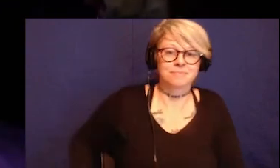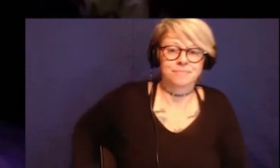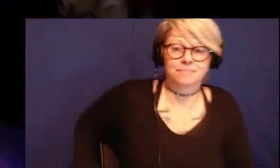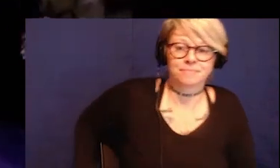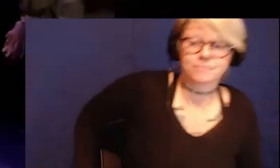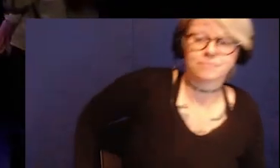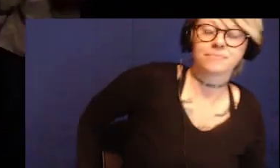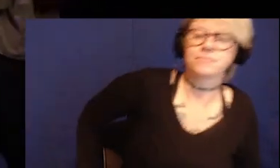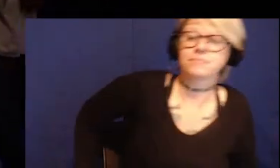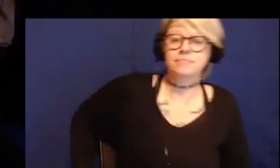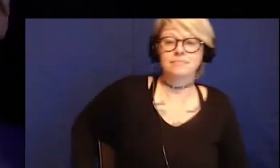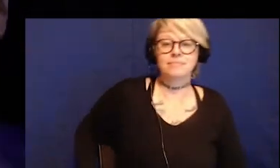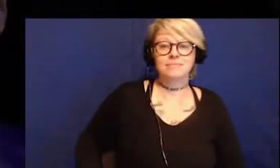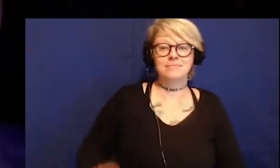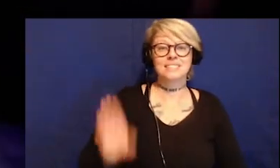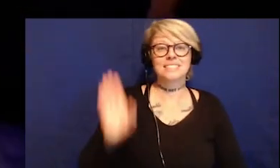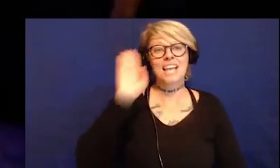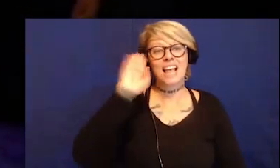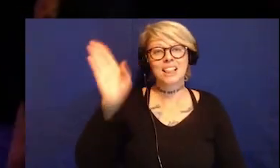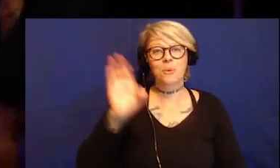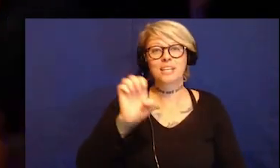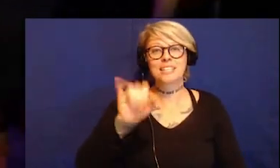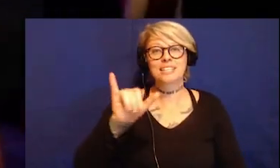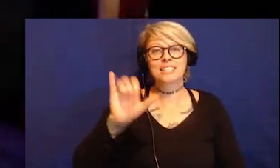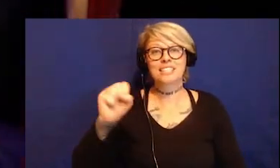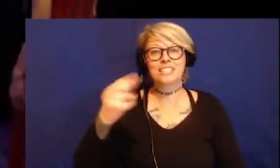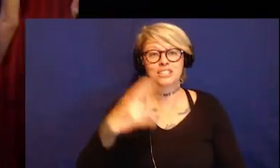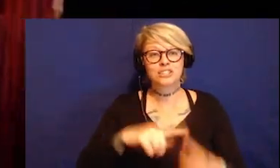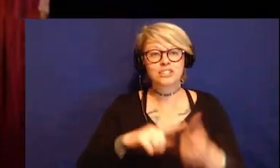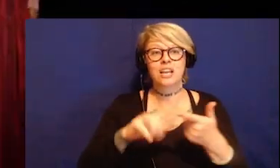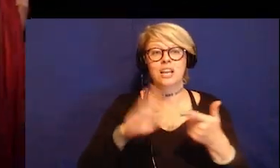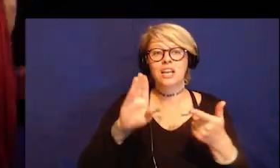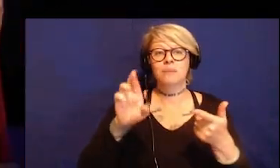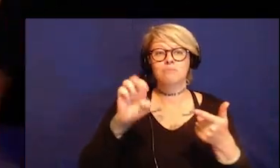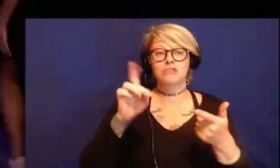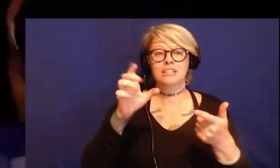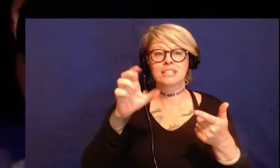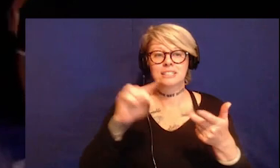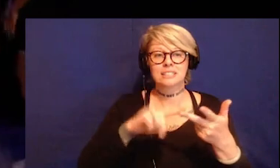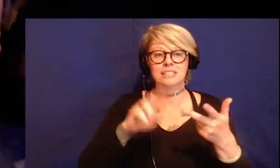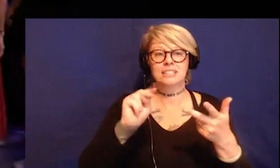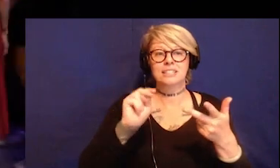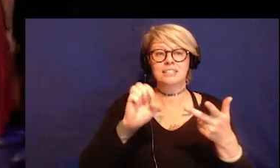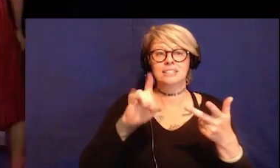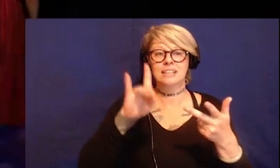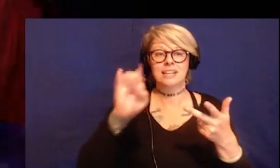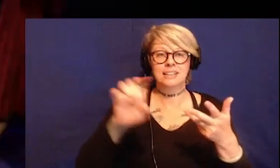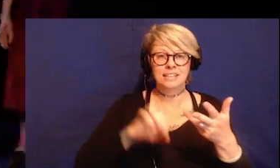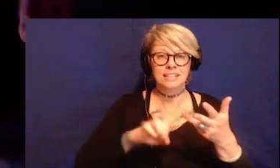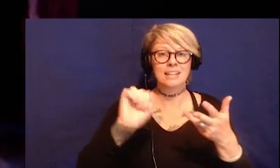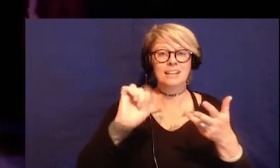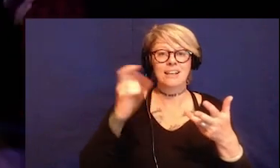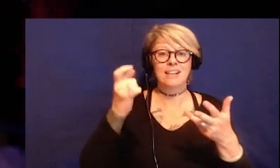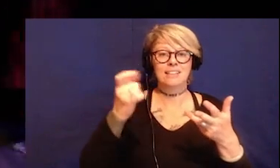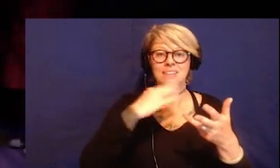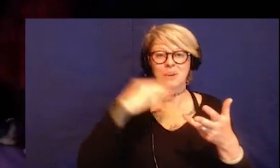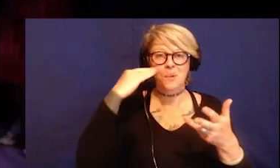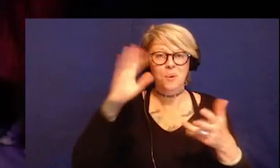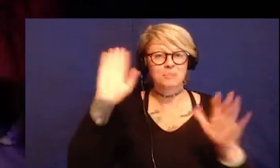And hello to Ish and Brandon and Nellie and Alex at home. But give it up for the Young